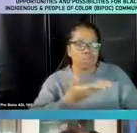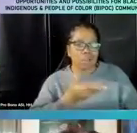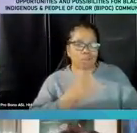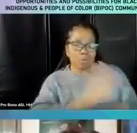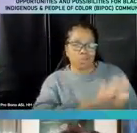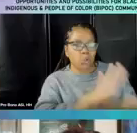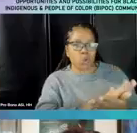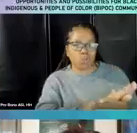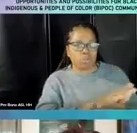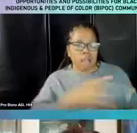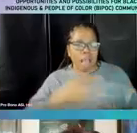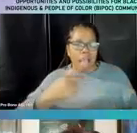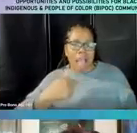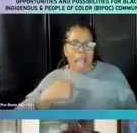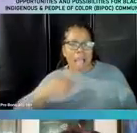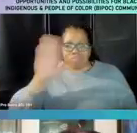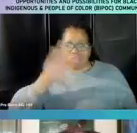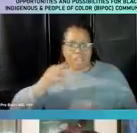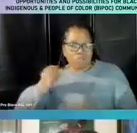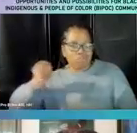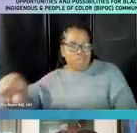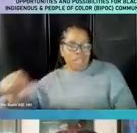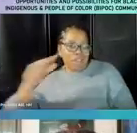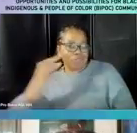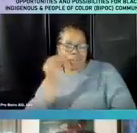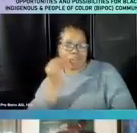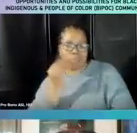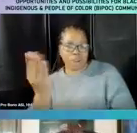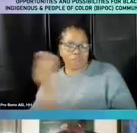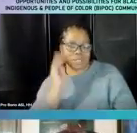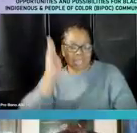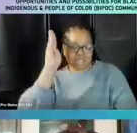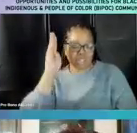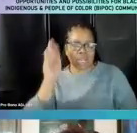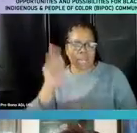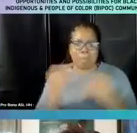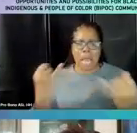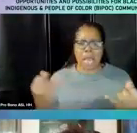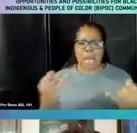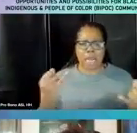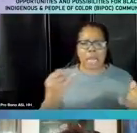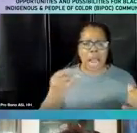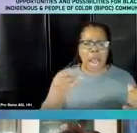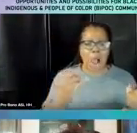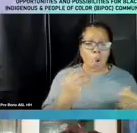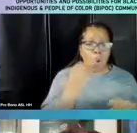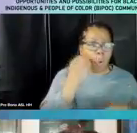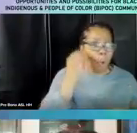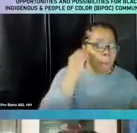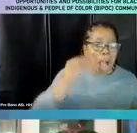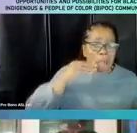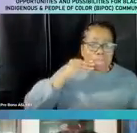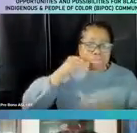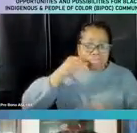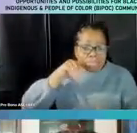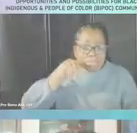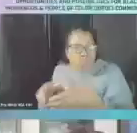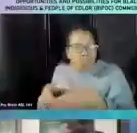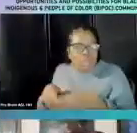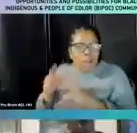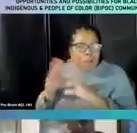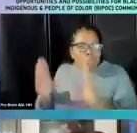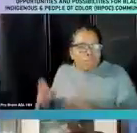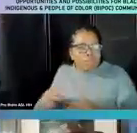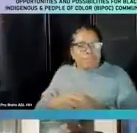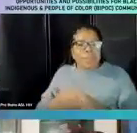to worry about that expense. And now that, you know, both of them are at home, you know, I am losing my job and I just don't have